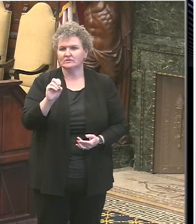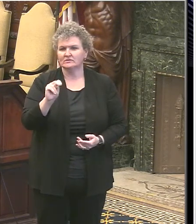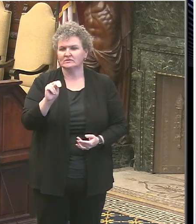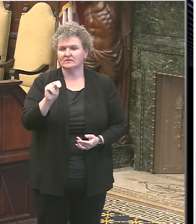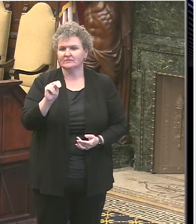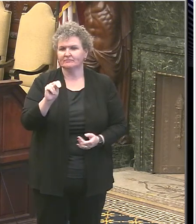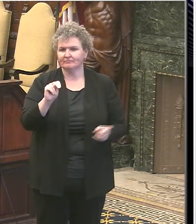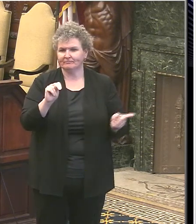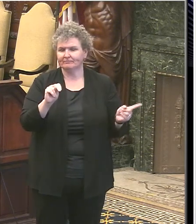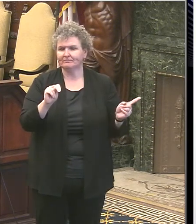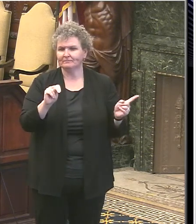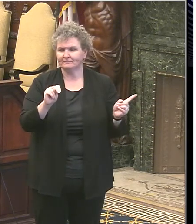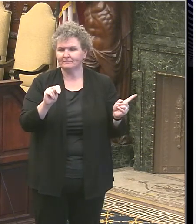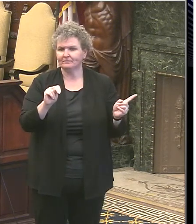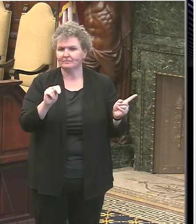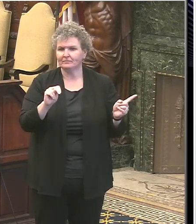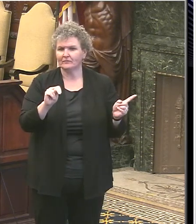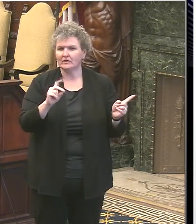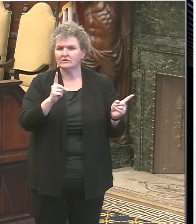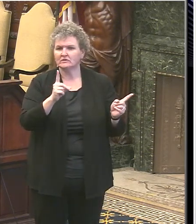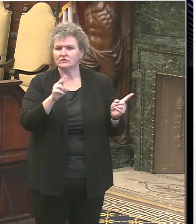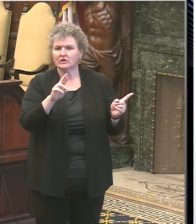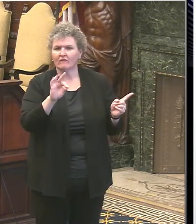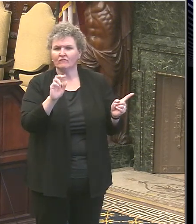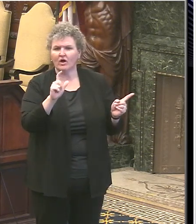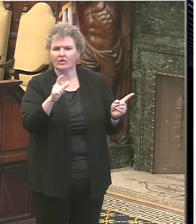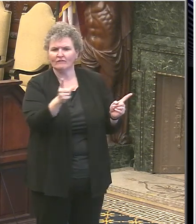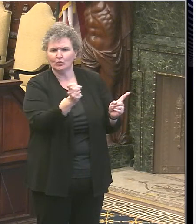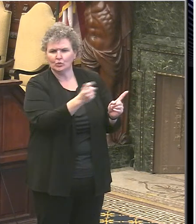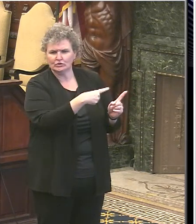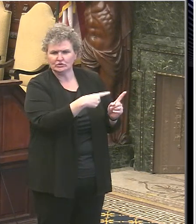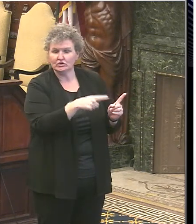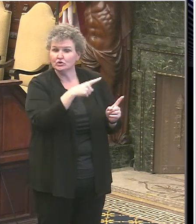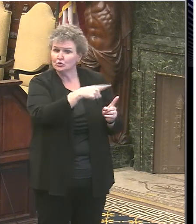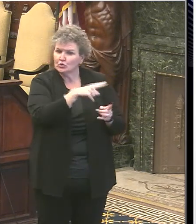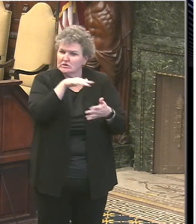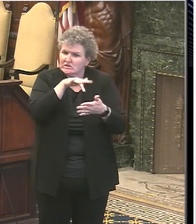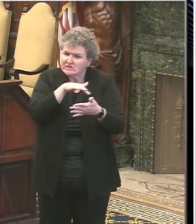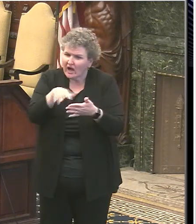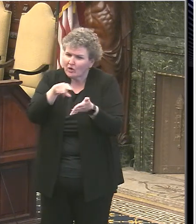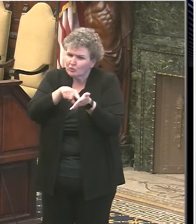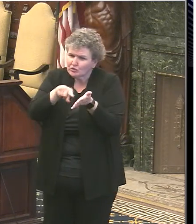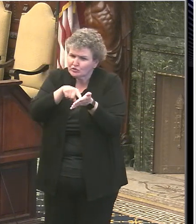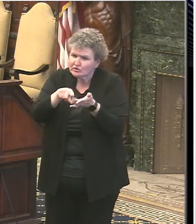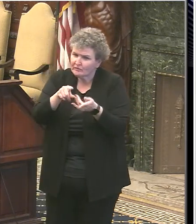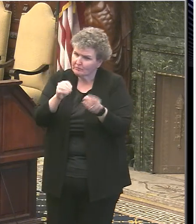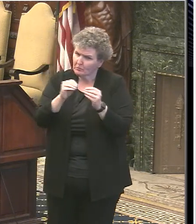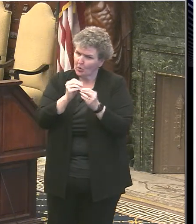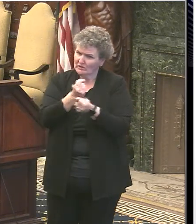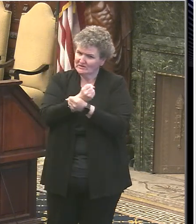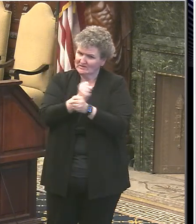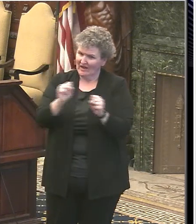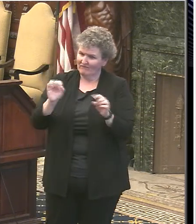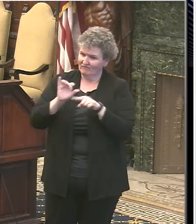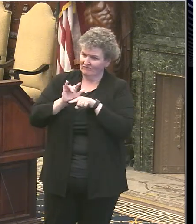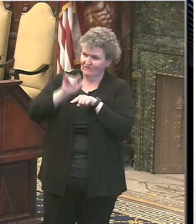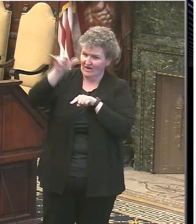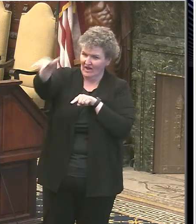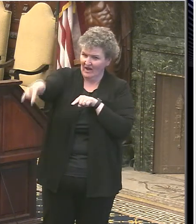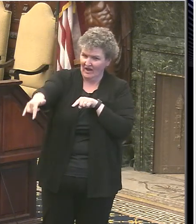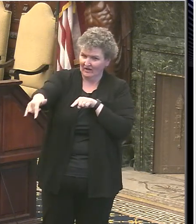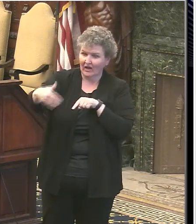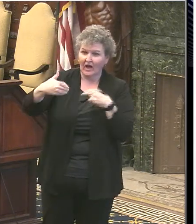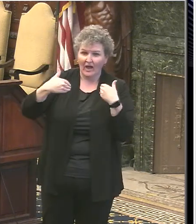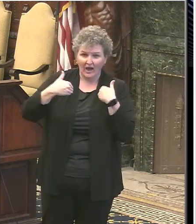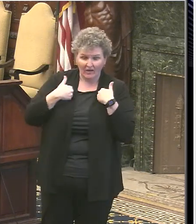Hi there. This is for the mayor, for Dr. Farley. So there have been studies about how safe it is to fly if you have a mask on.